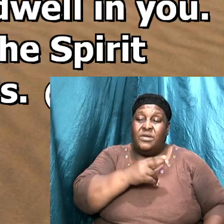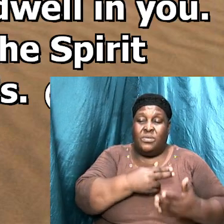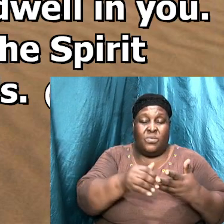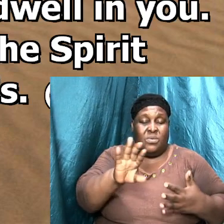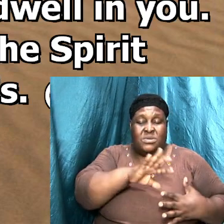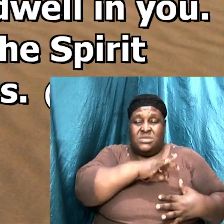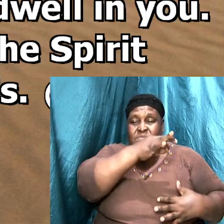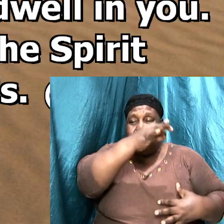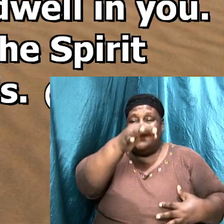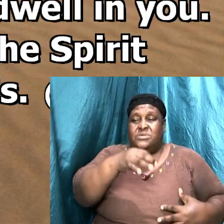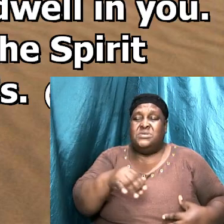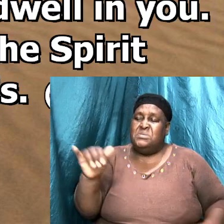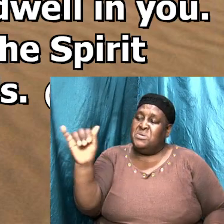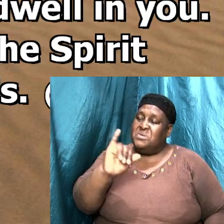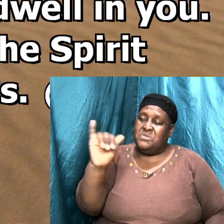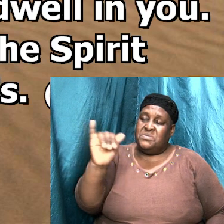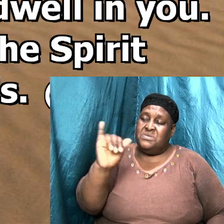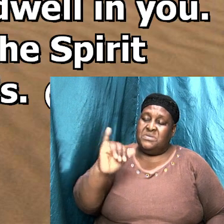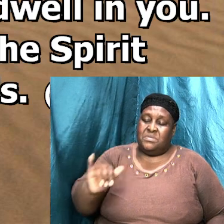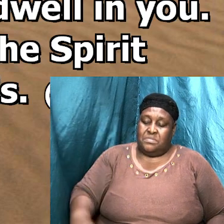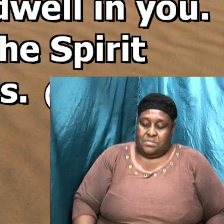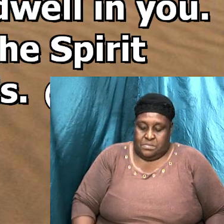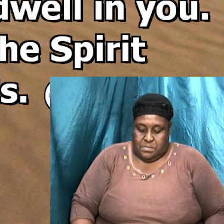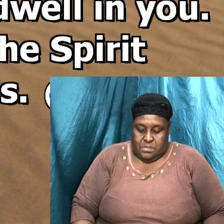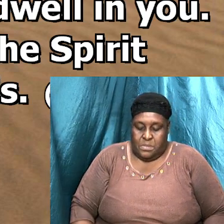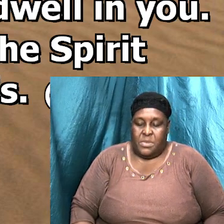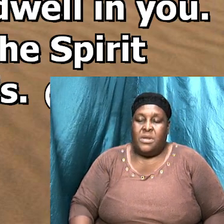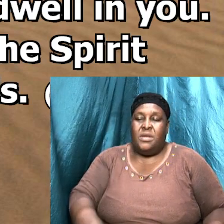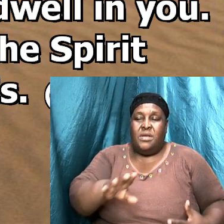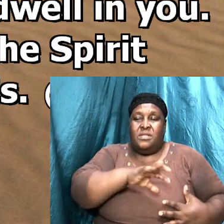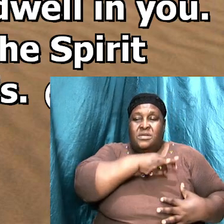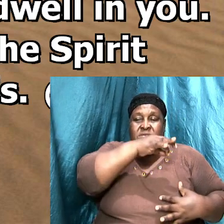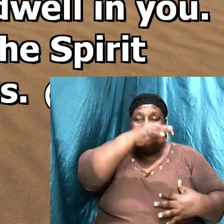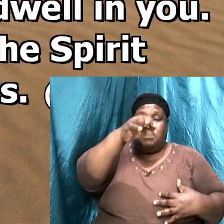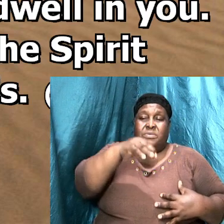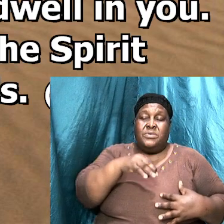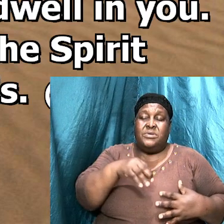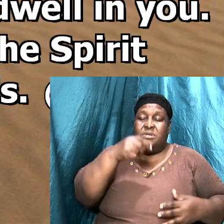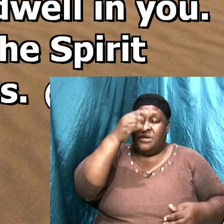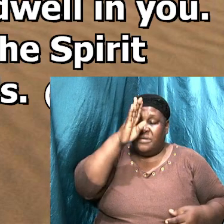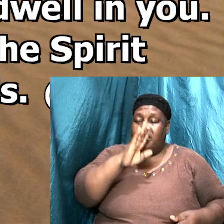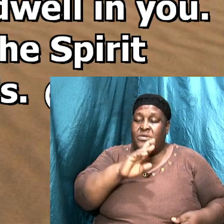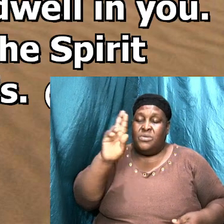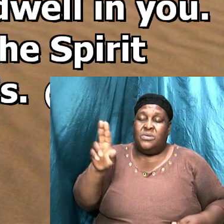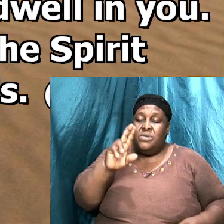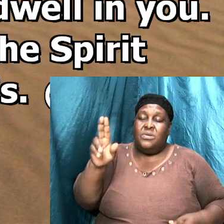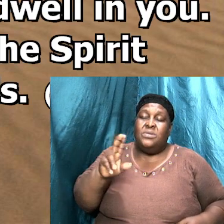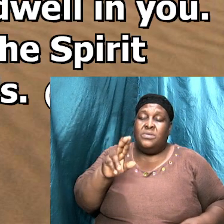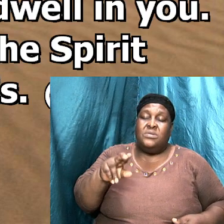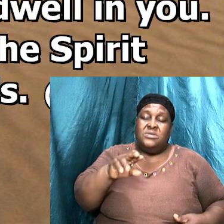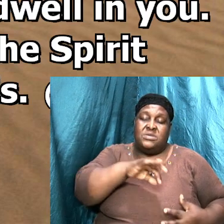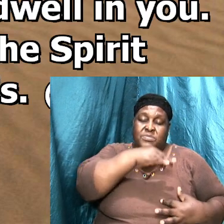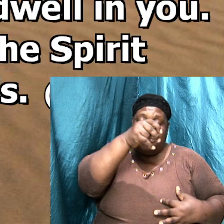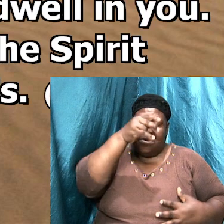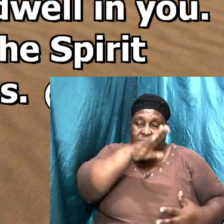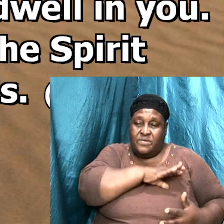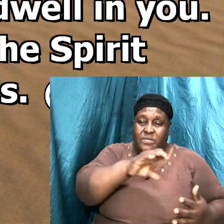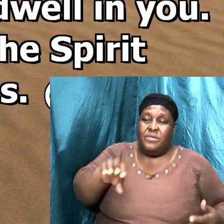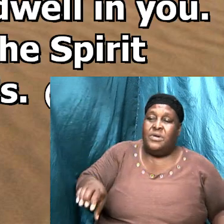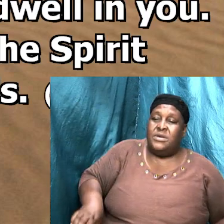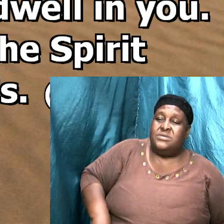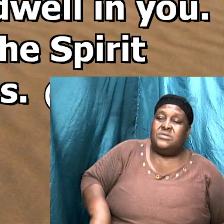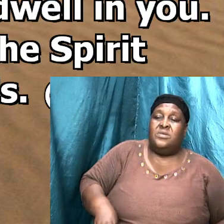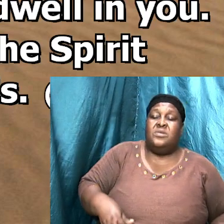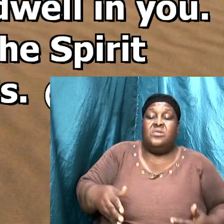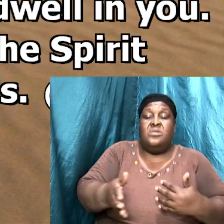Holy Spirit is the same, amen. So, the Spirit used the term Spirit of God and Spirit of Christ. But, though